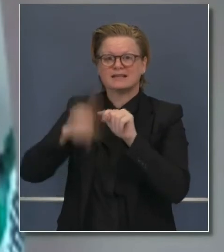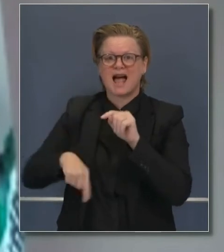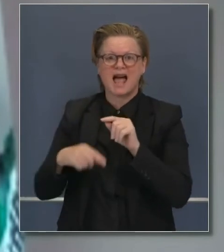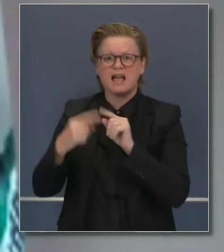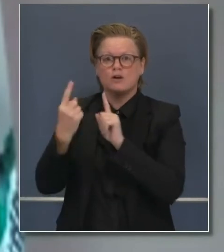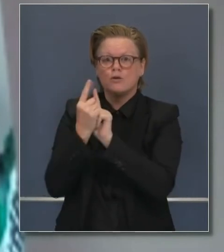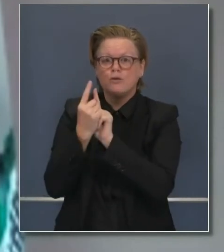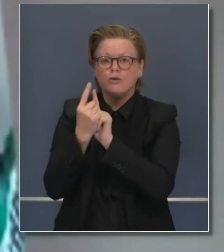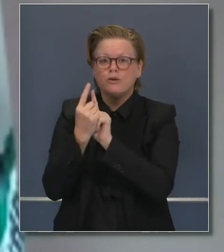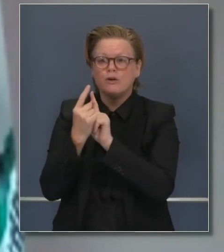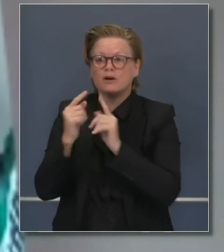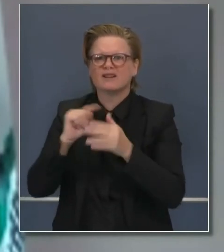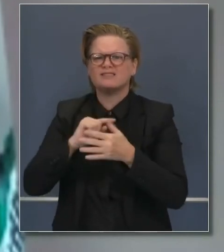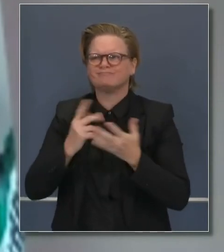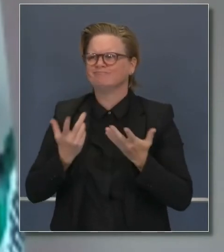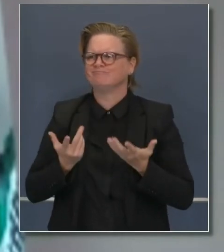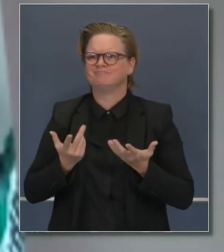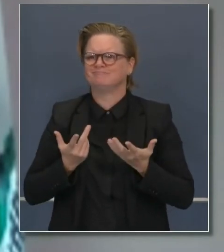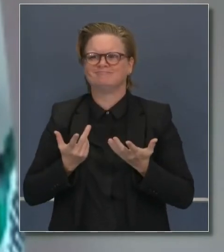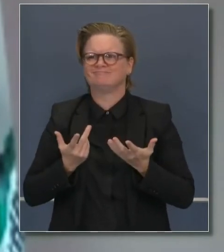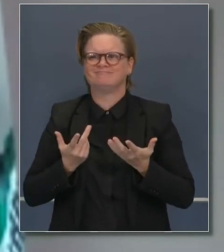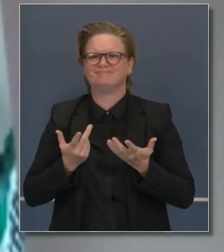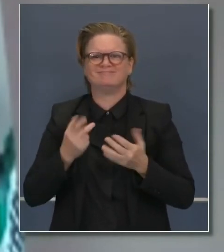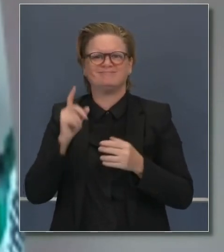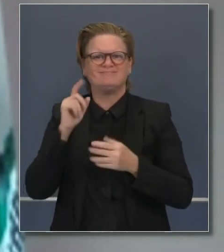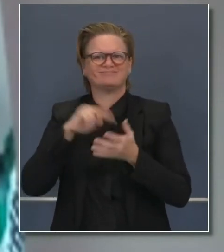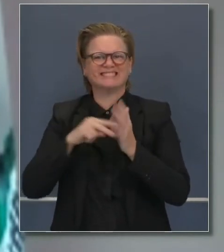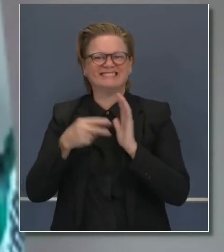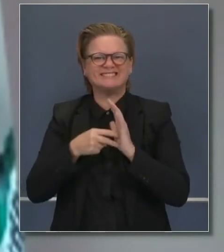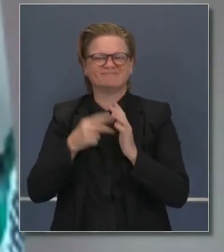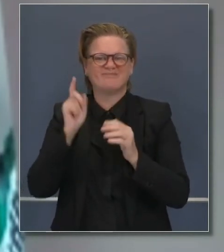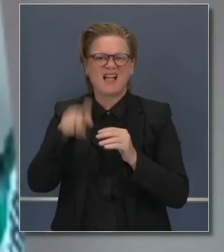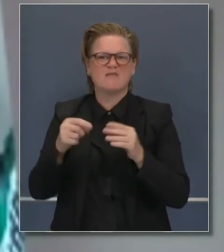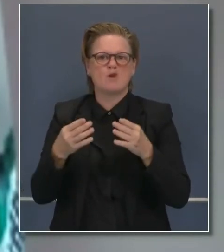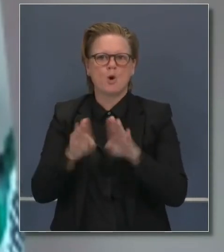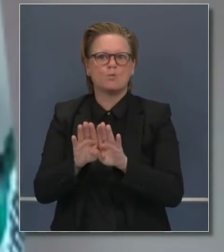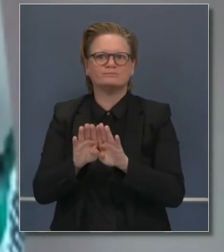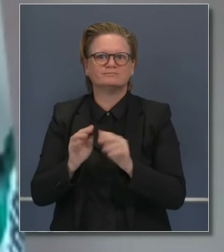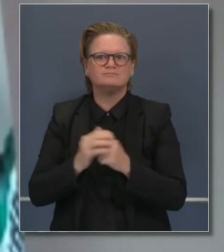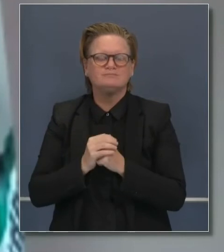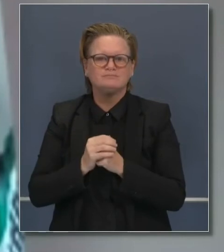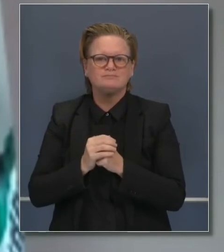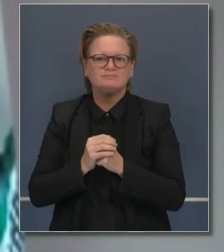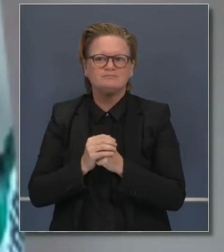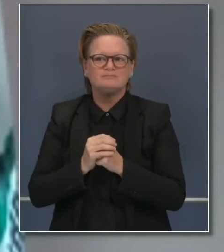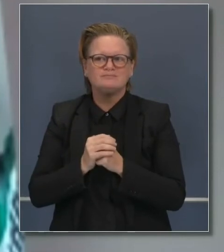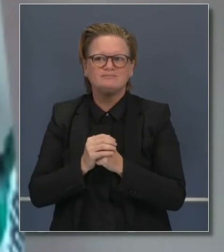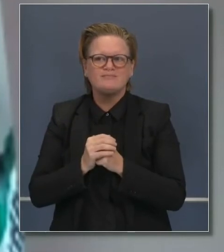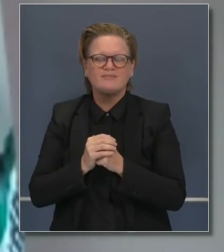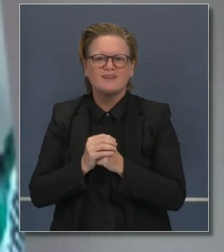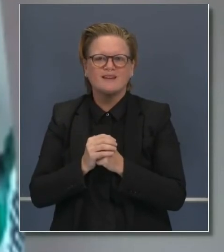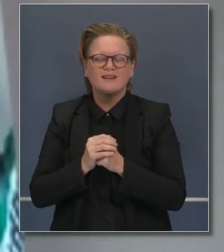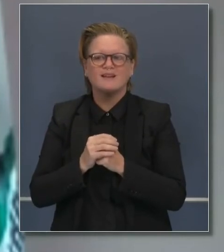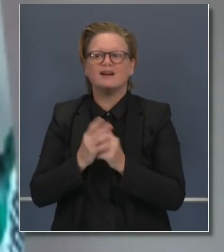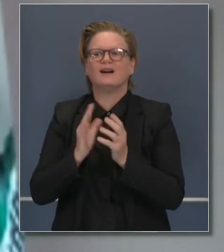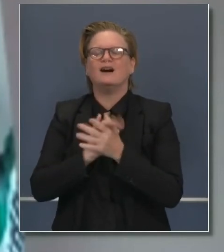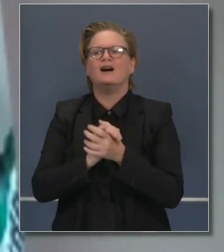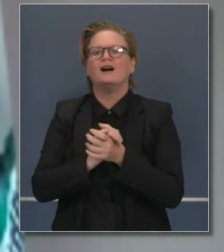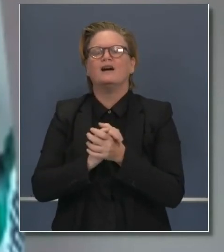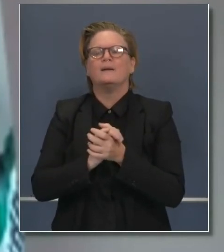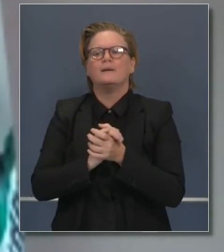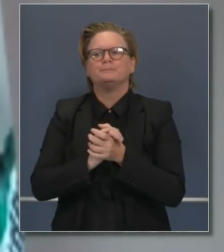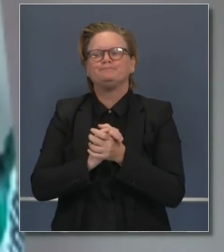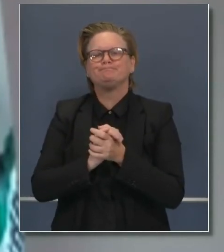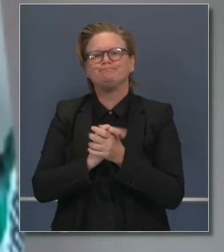for months as relatively lower risk when you can do all of the things that we've discussed, but today they're all a little